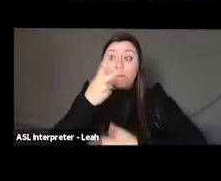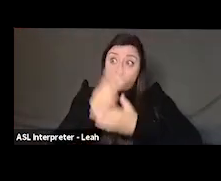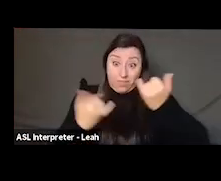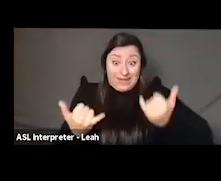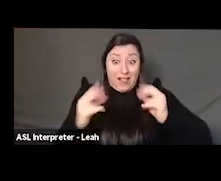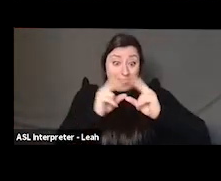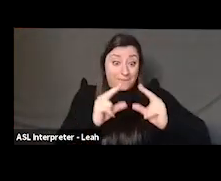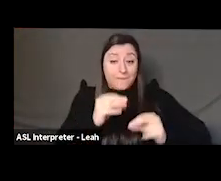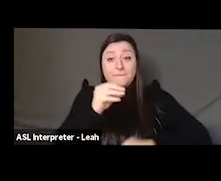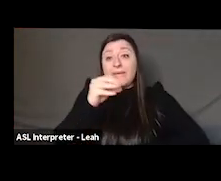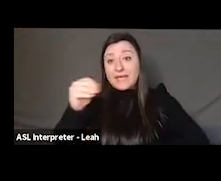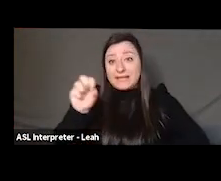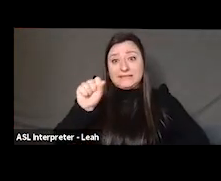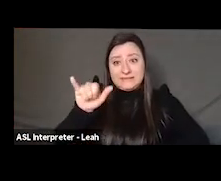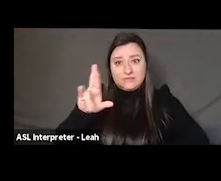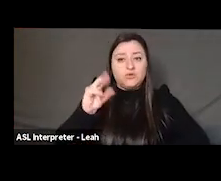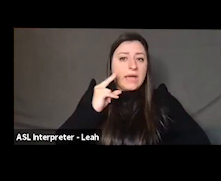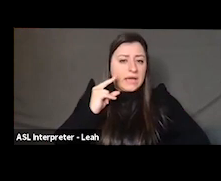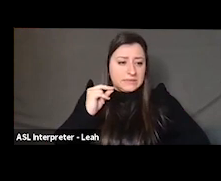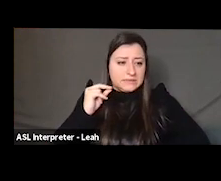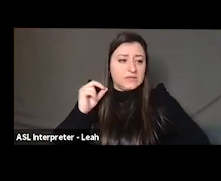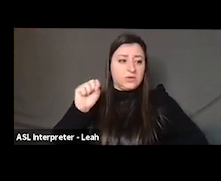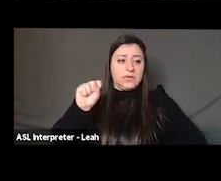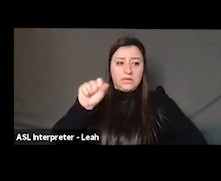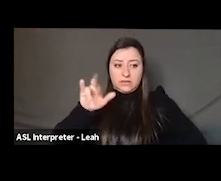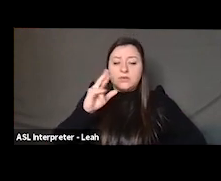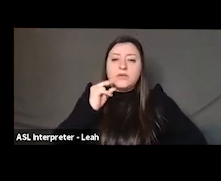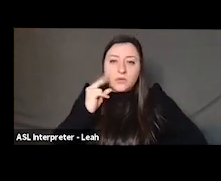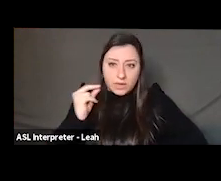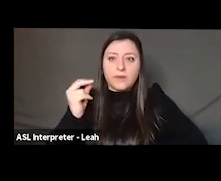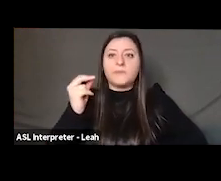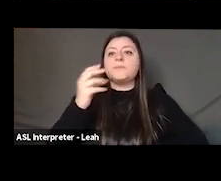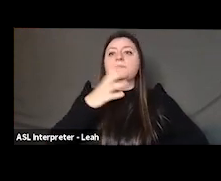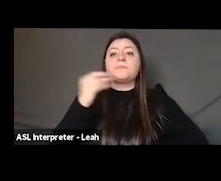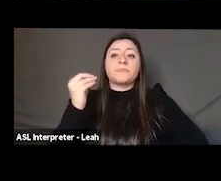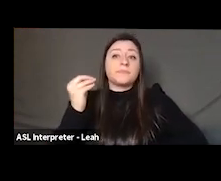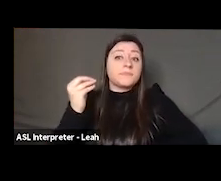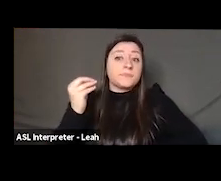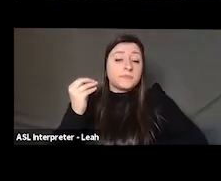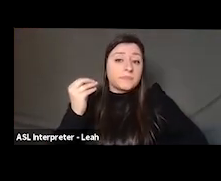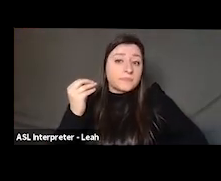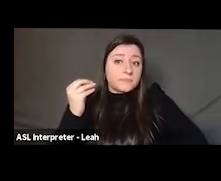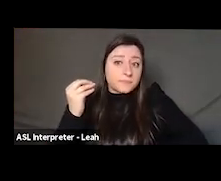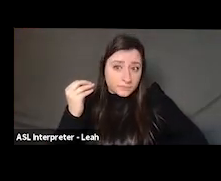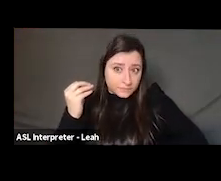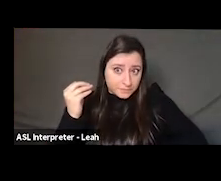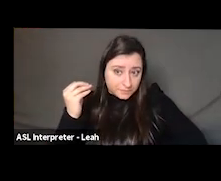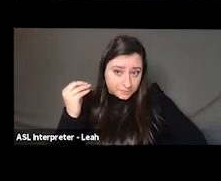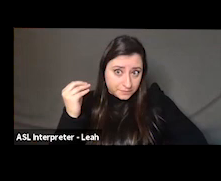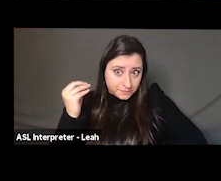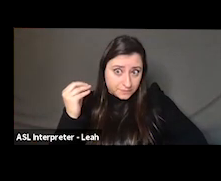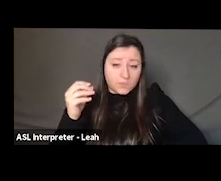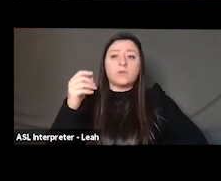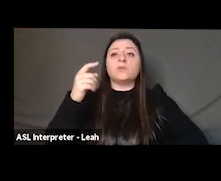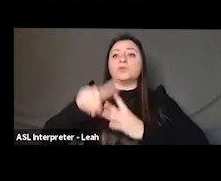and what is now Syria, who were illiterate, unskilled, and single males, who